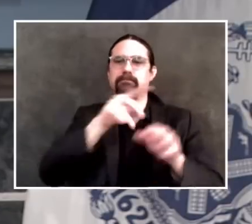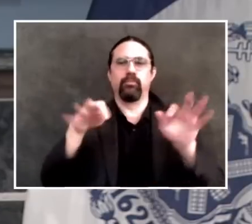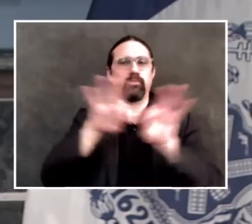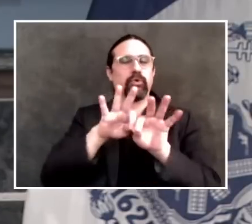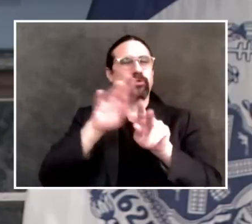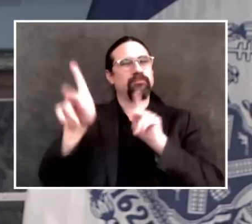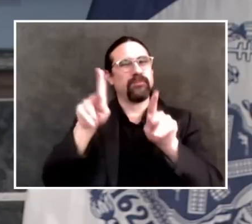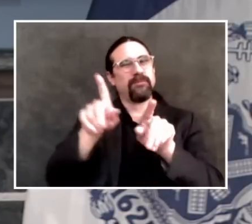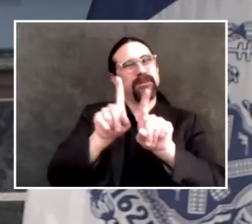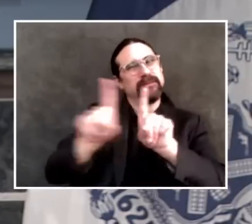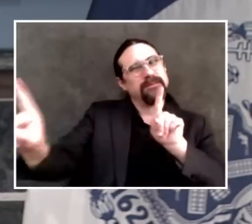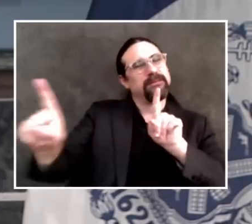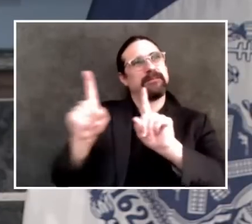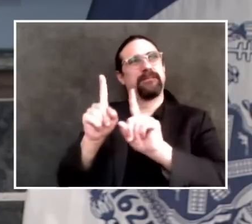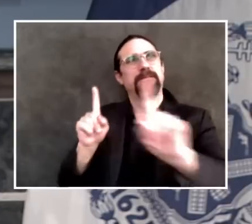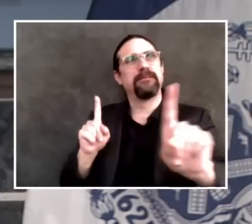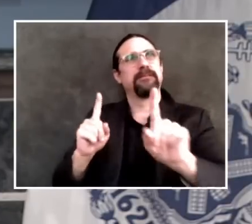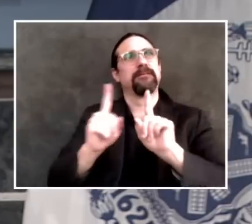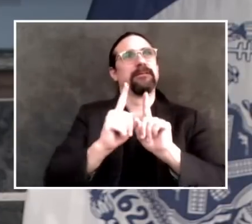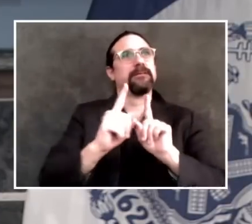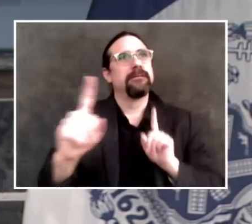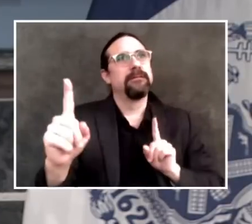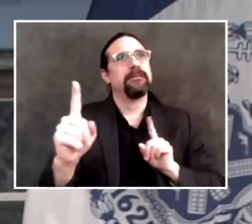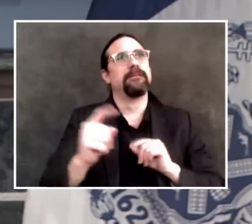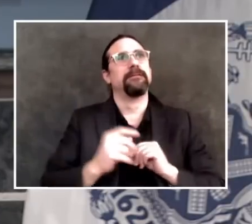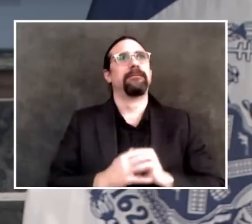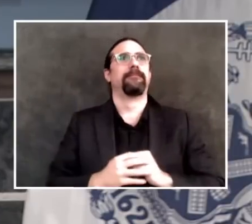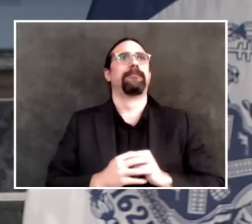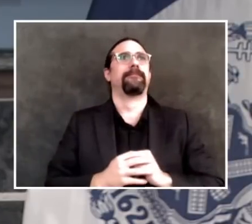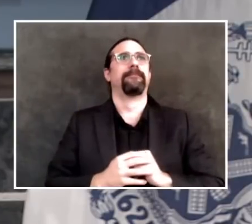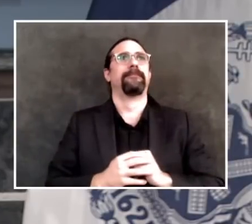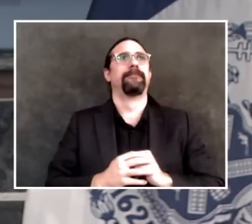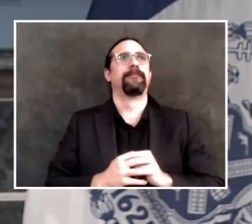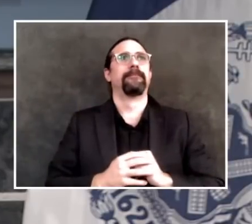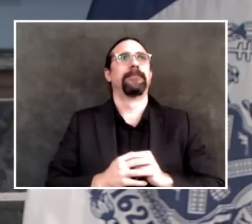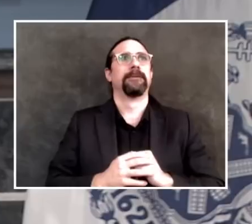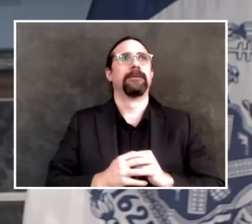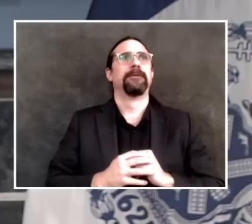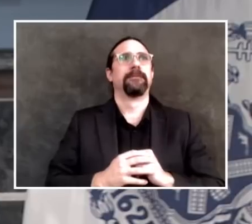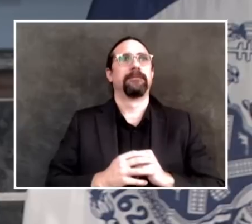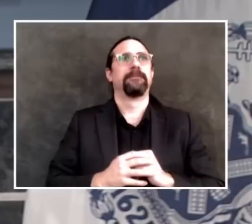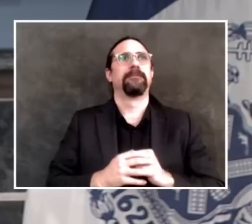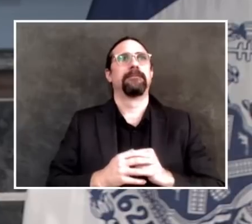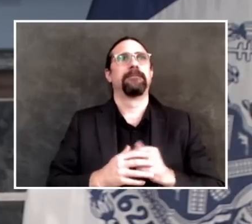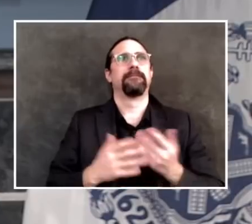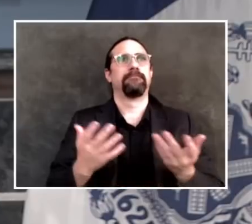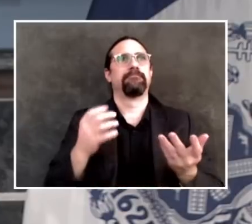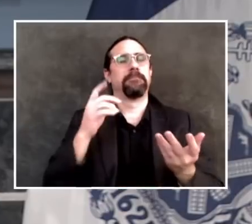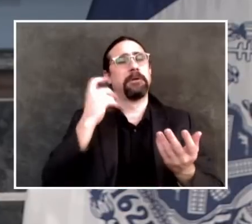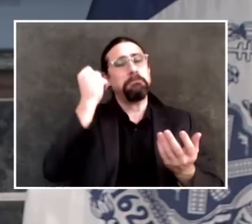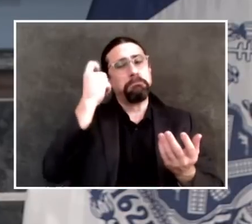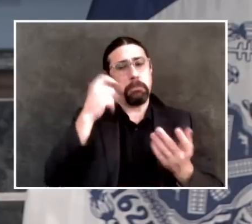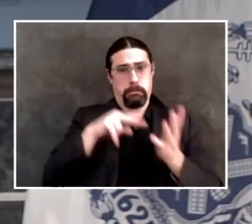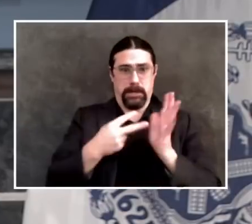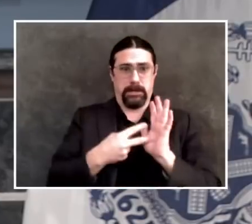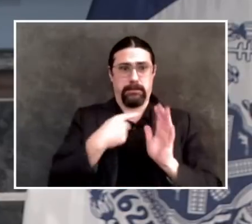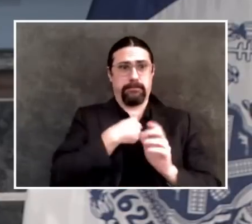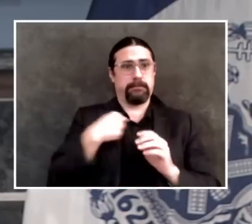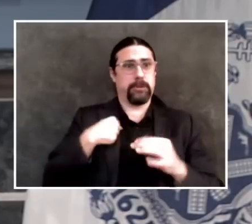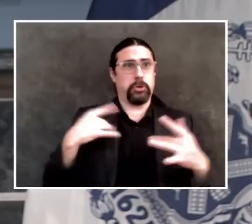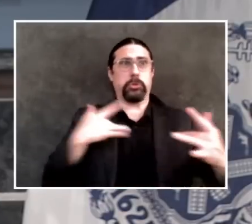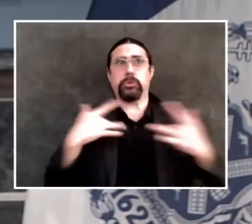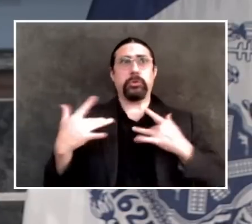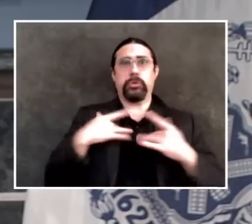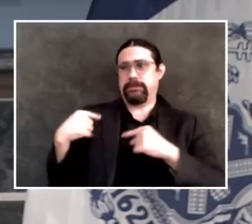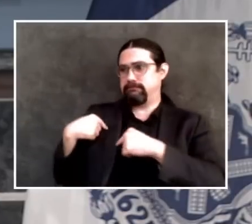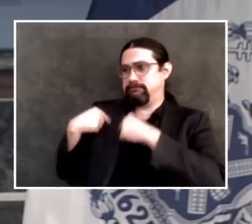Folks have been staying home. They understand you go out, you do just what you need to do. You get food, you get medicine, get a little exercise, get back. People have